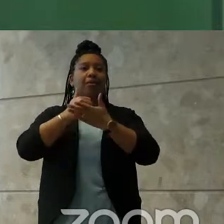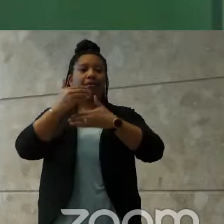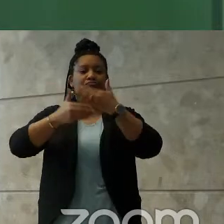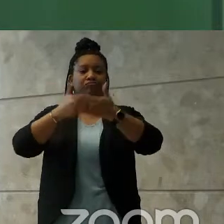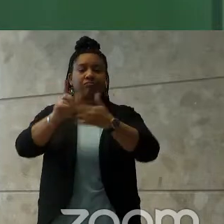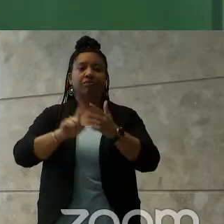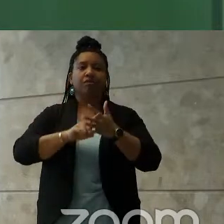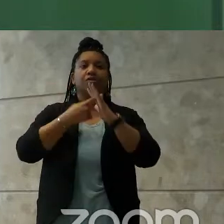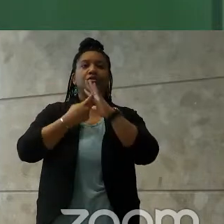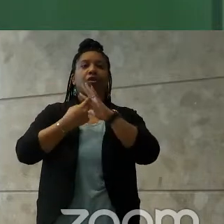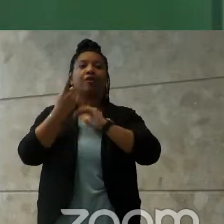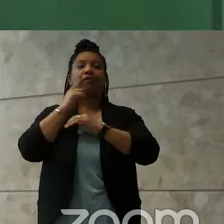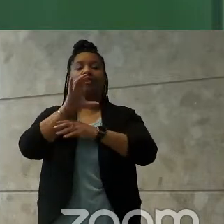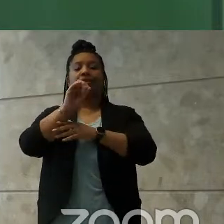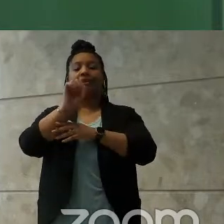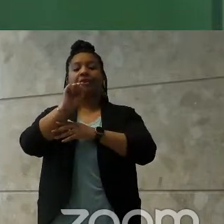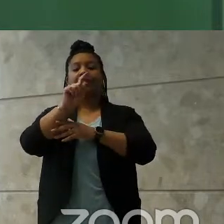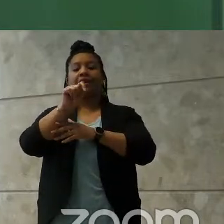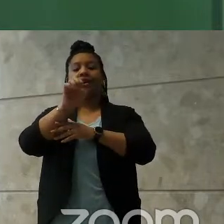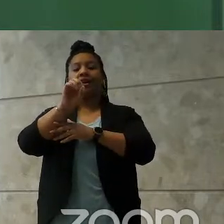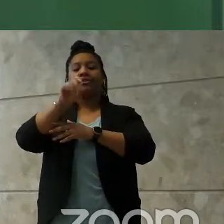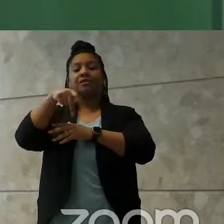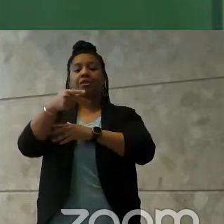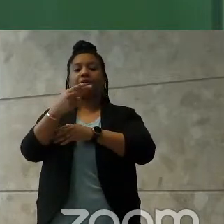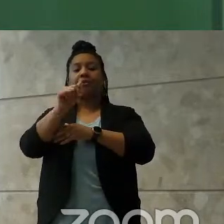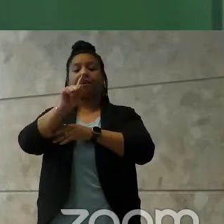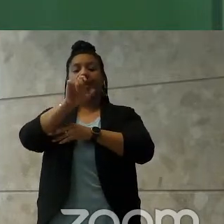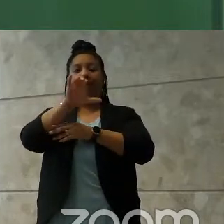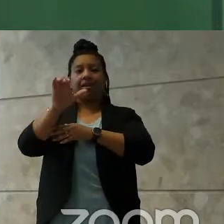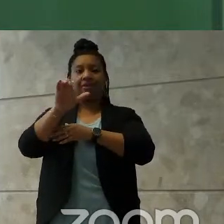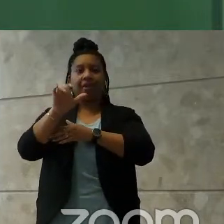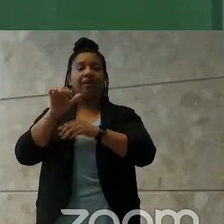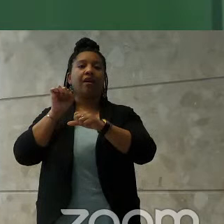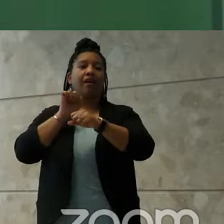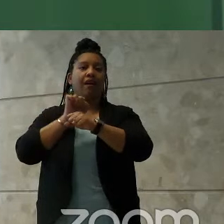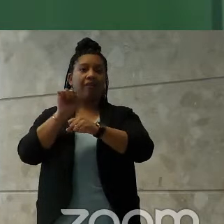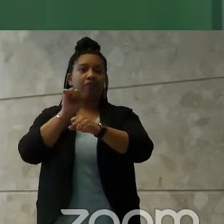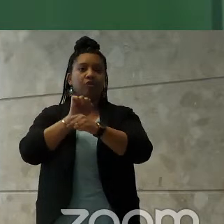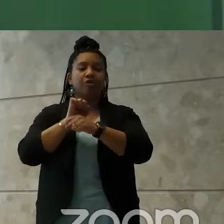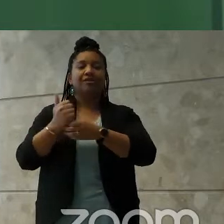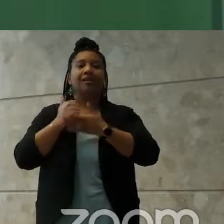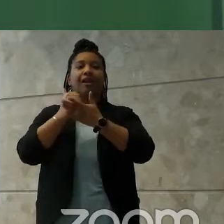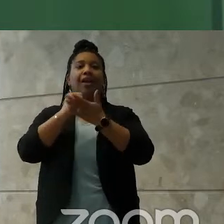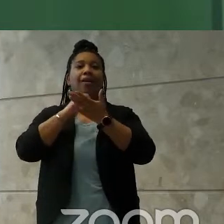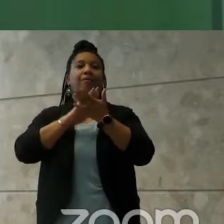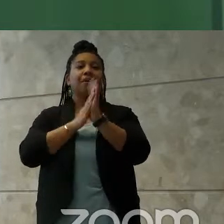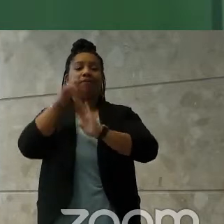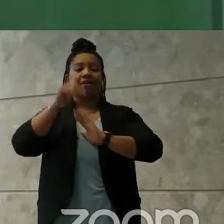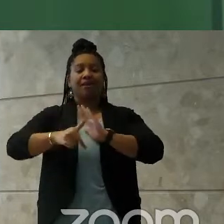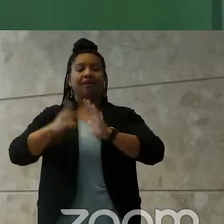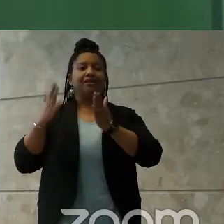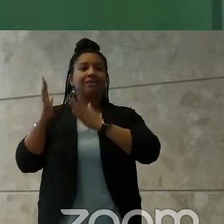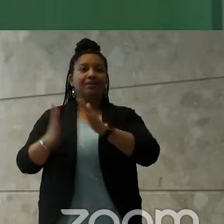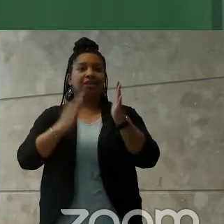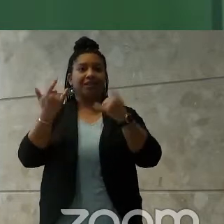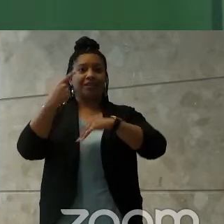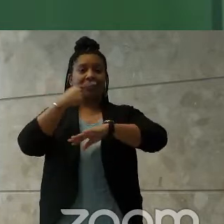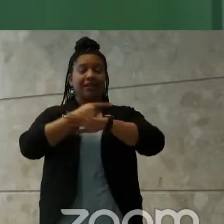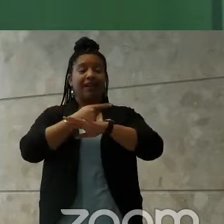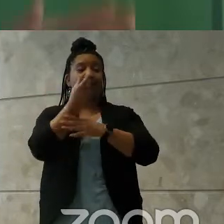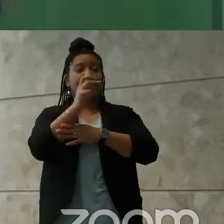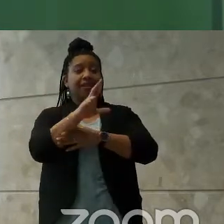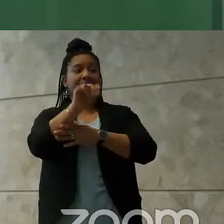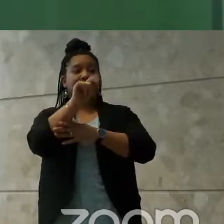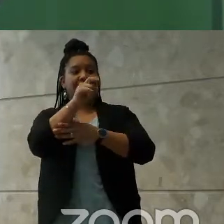medical professions, and for his efforts and passion to make the Slavery to Freedom series what it is today. Dr. Anderson is in the house.